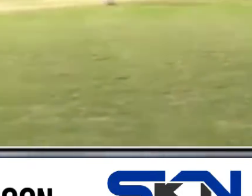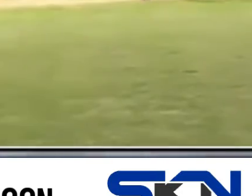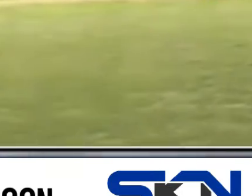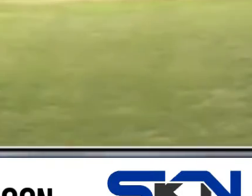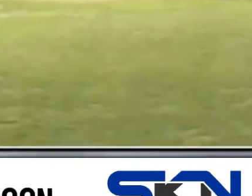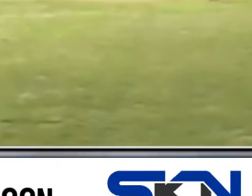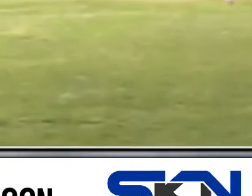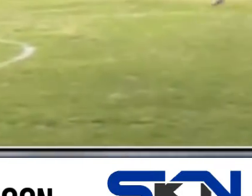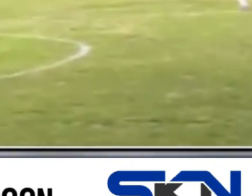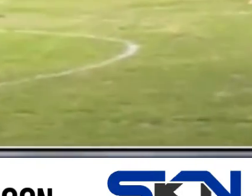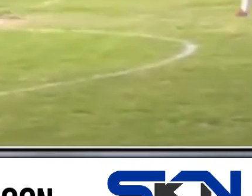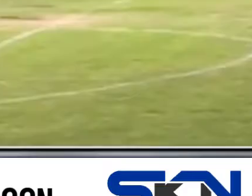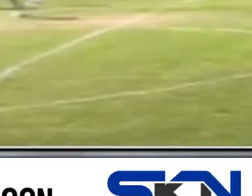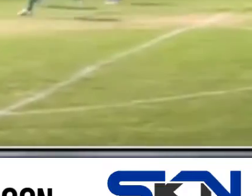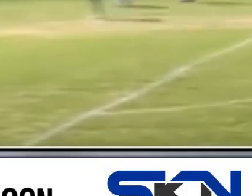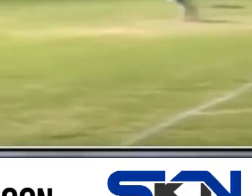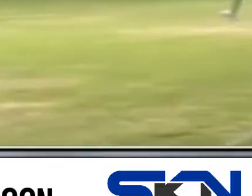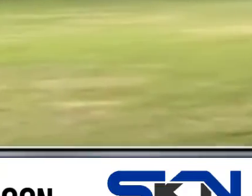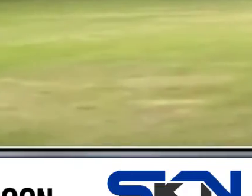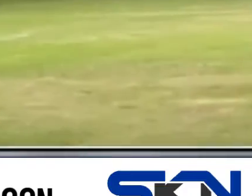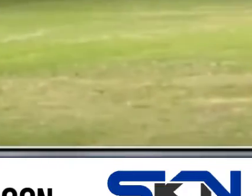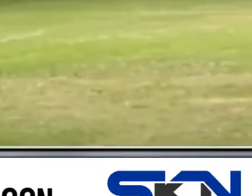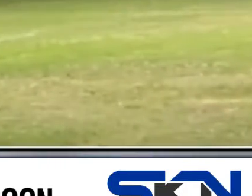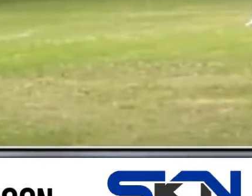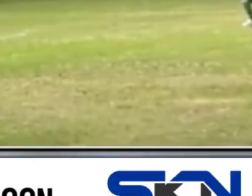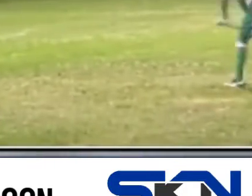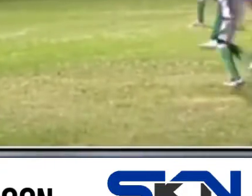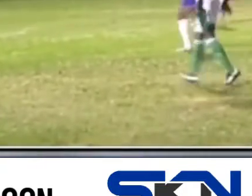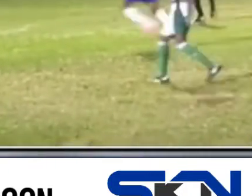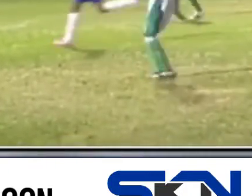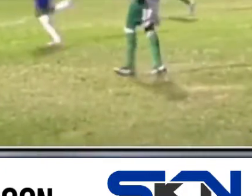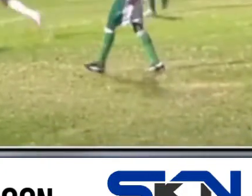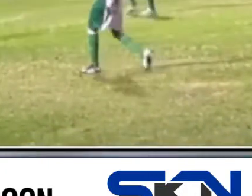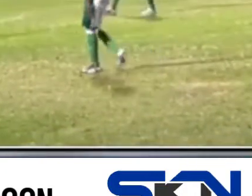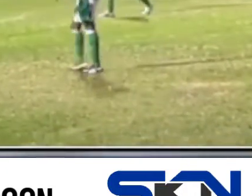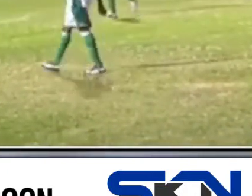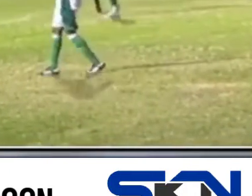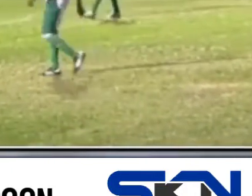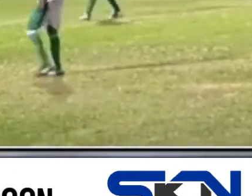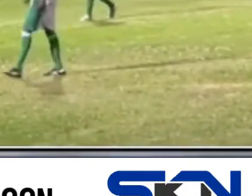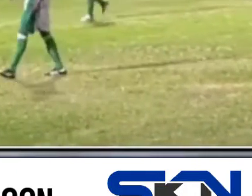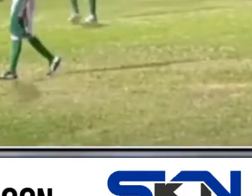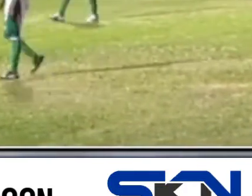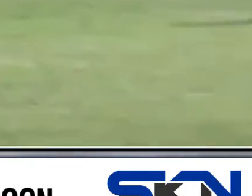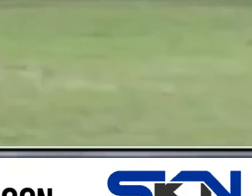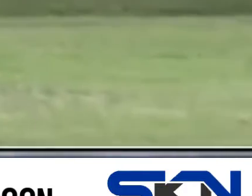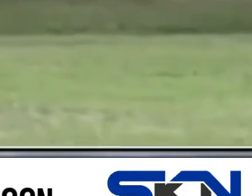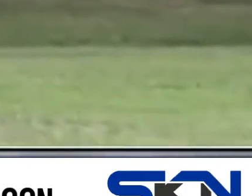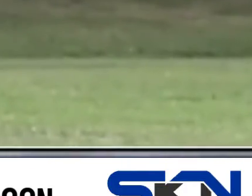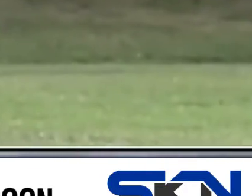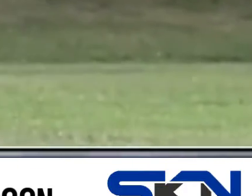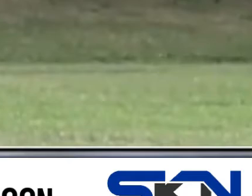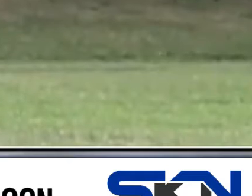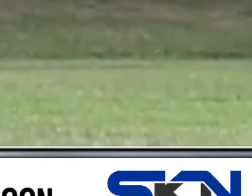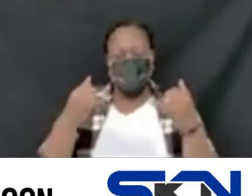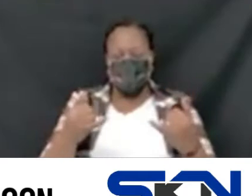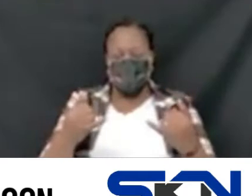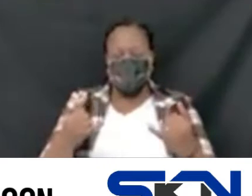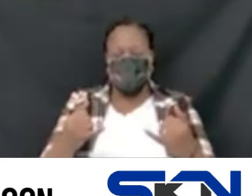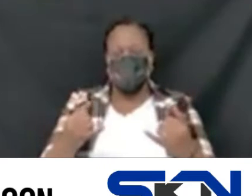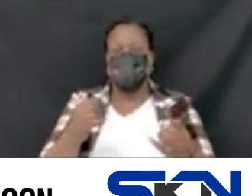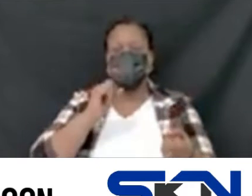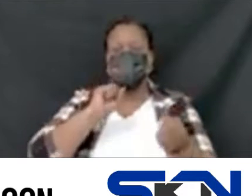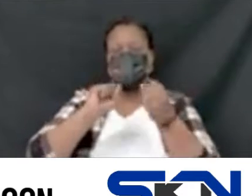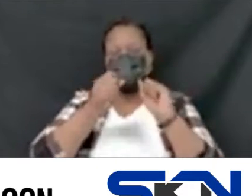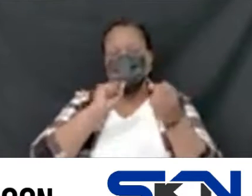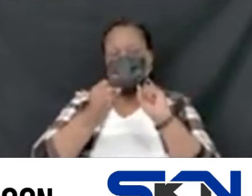sports may return soon to the Federation if the Cabinet considers proposals from the COVID-19 task force. Head of the task force, Abdia Samuel, in the latest